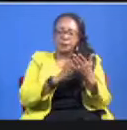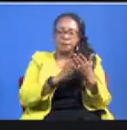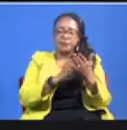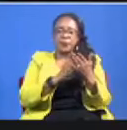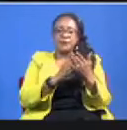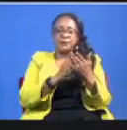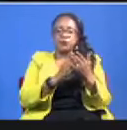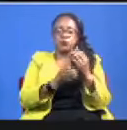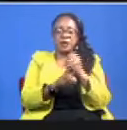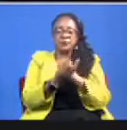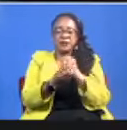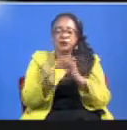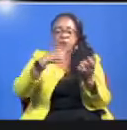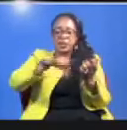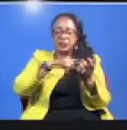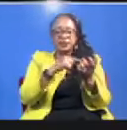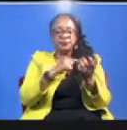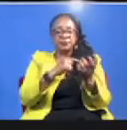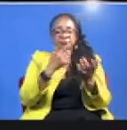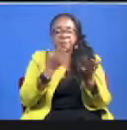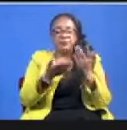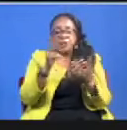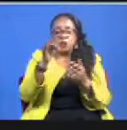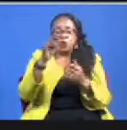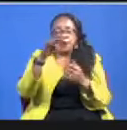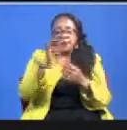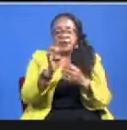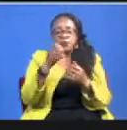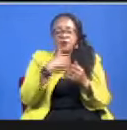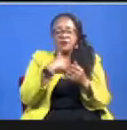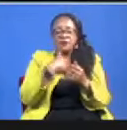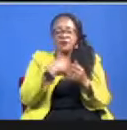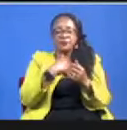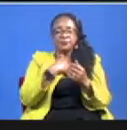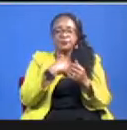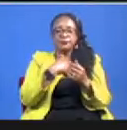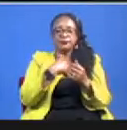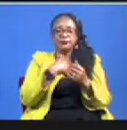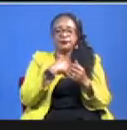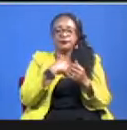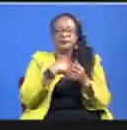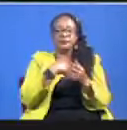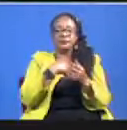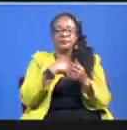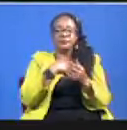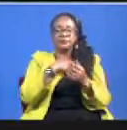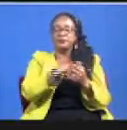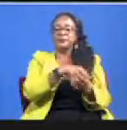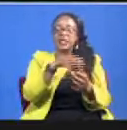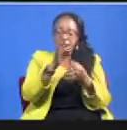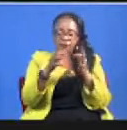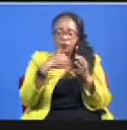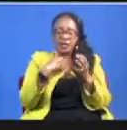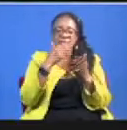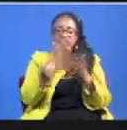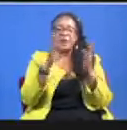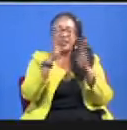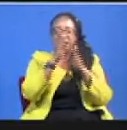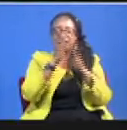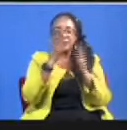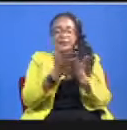some of the numbers to explain to us lay people, Kwame, there's been question of whether there could be some